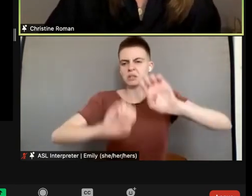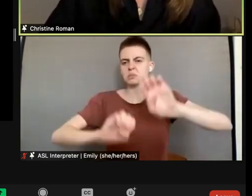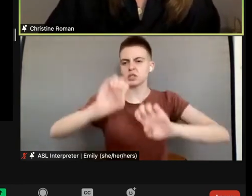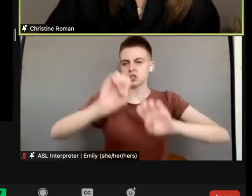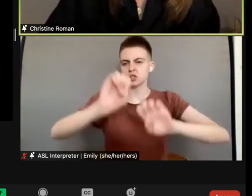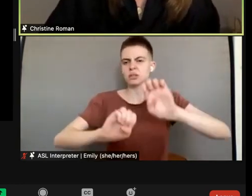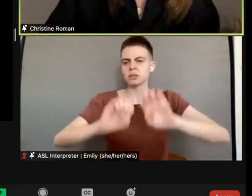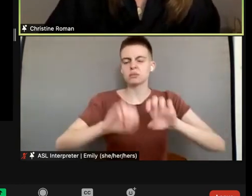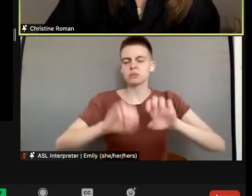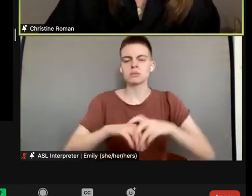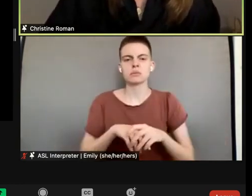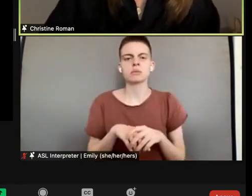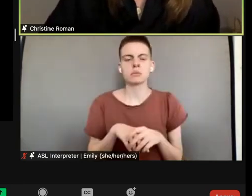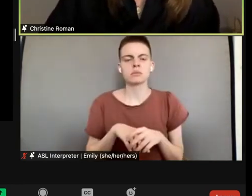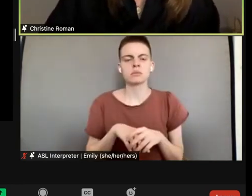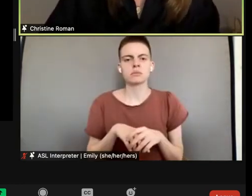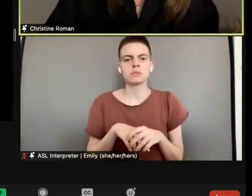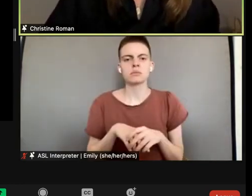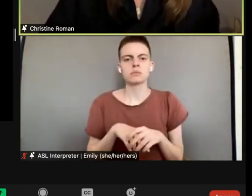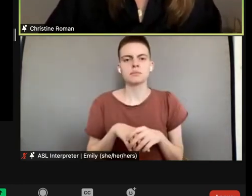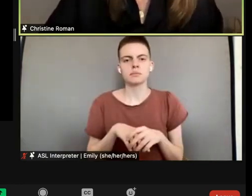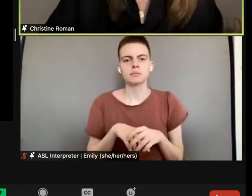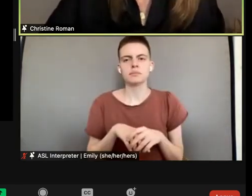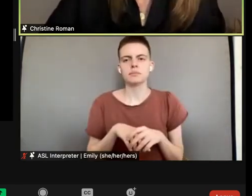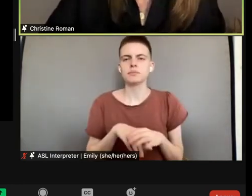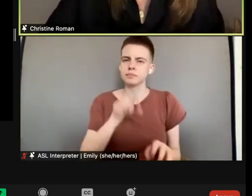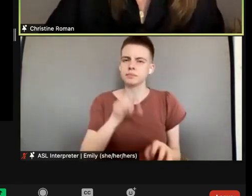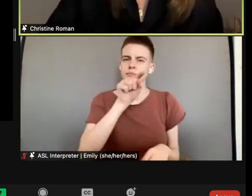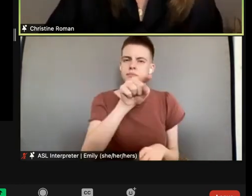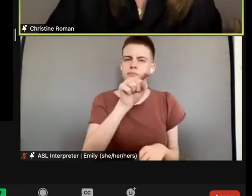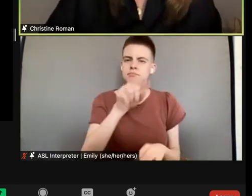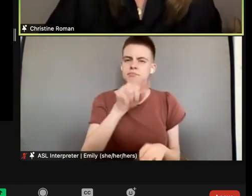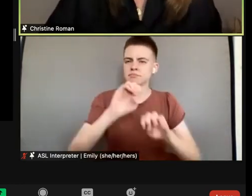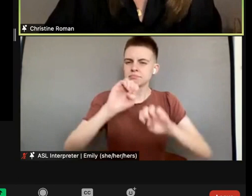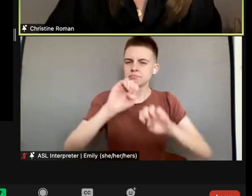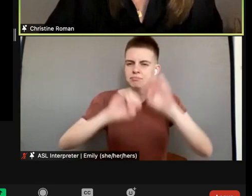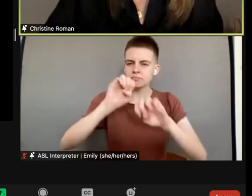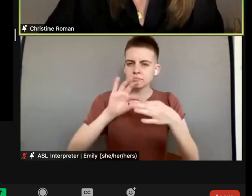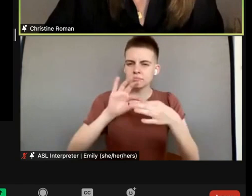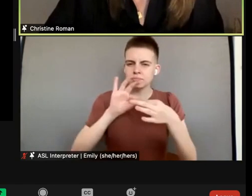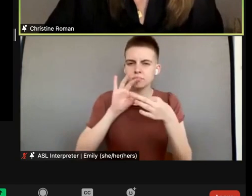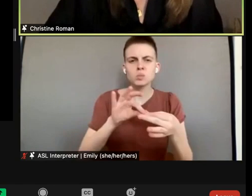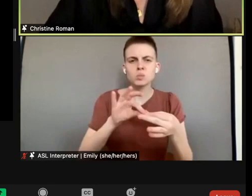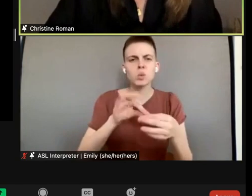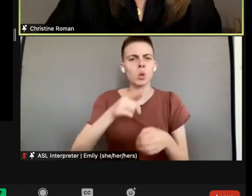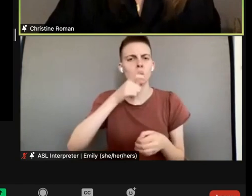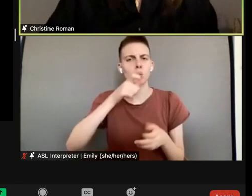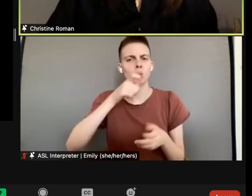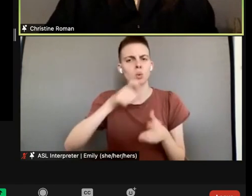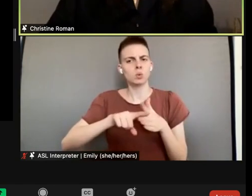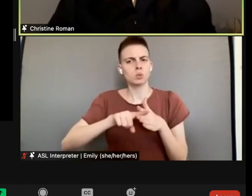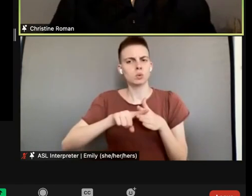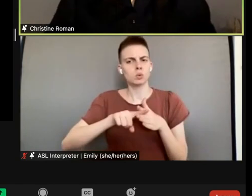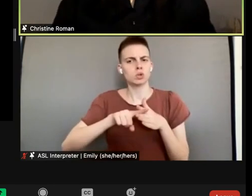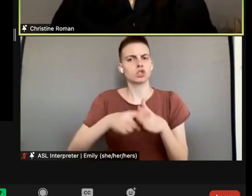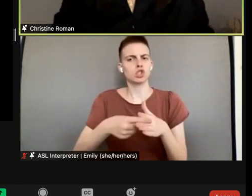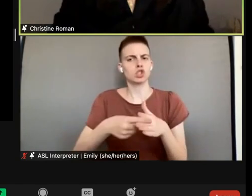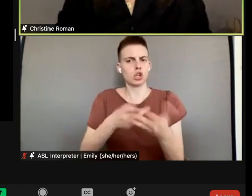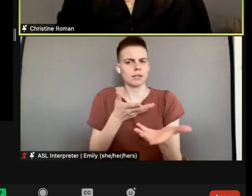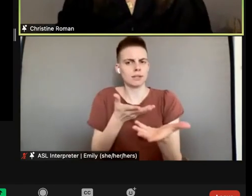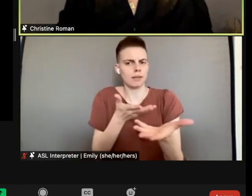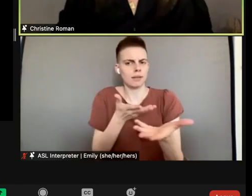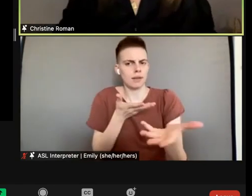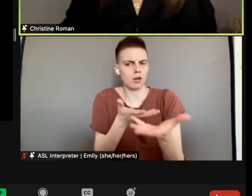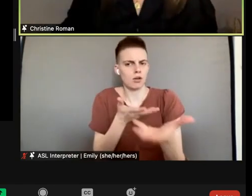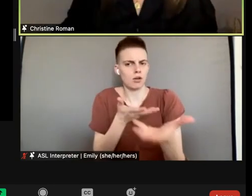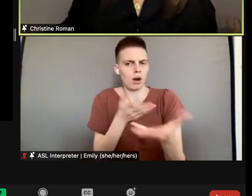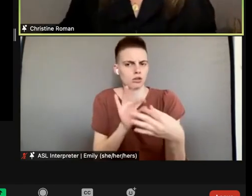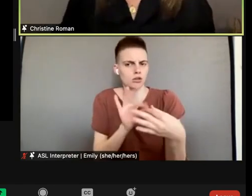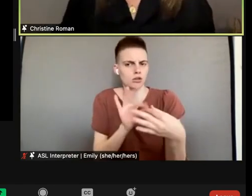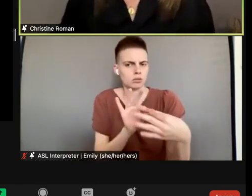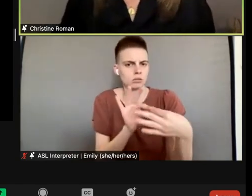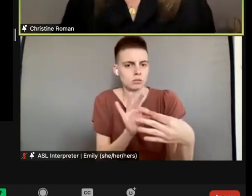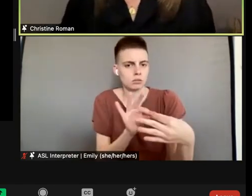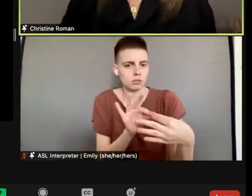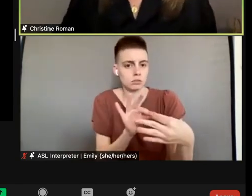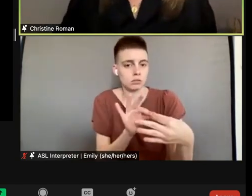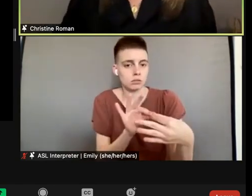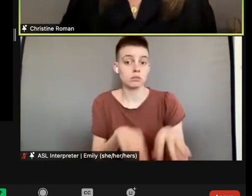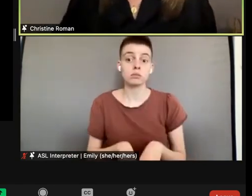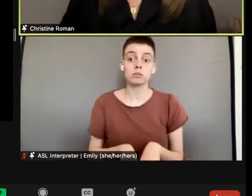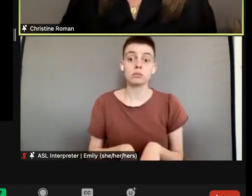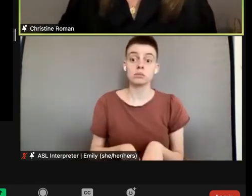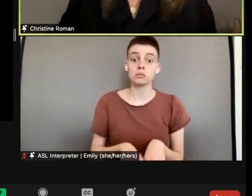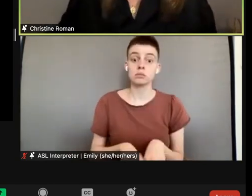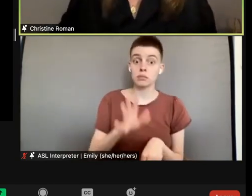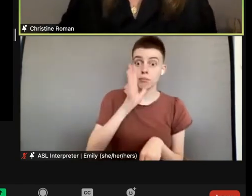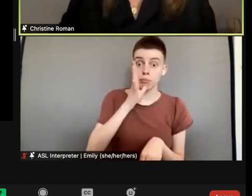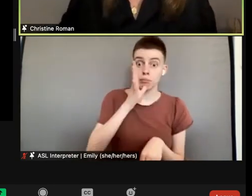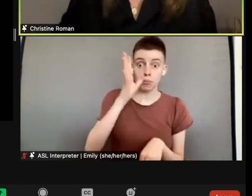experiment about that really had to do with who starts the interaction. Does the child imitate the parent, or